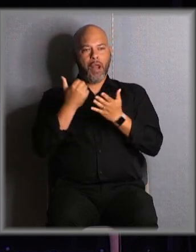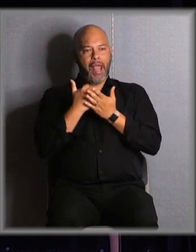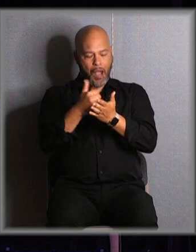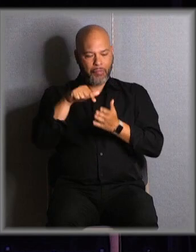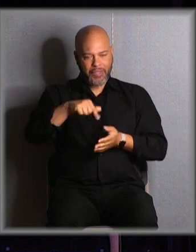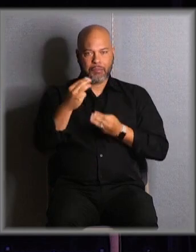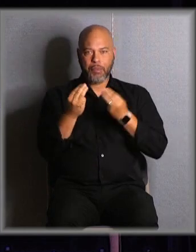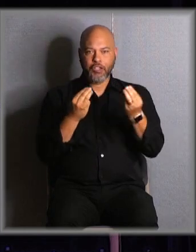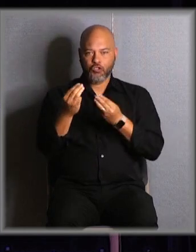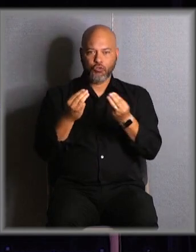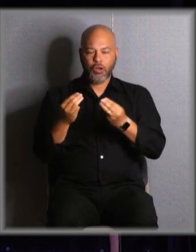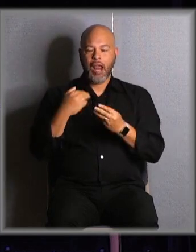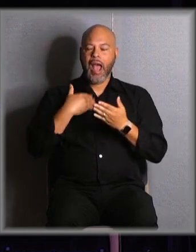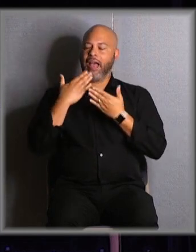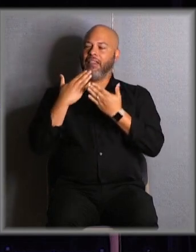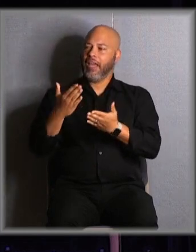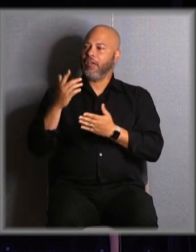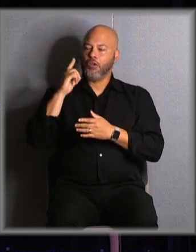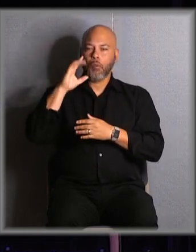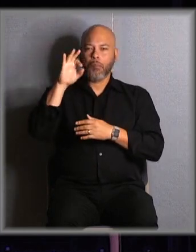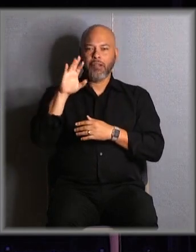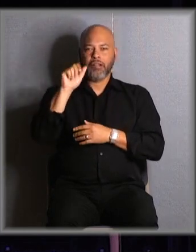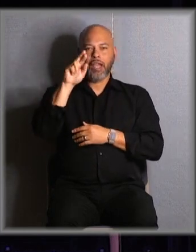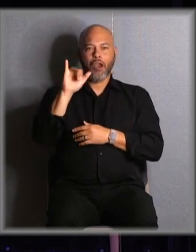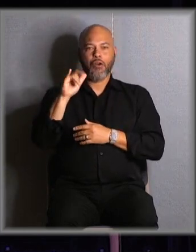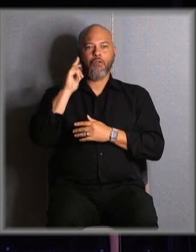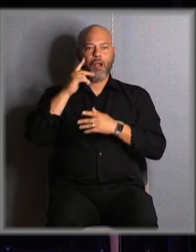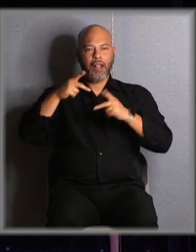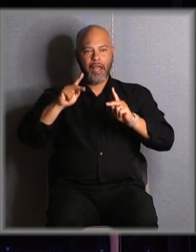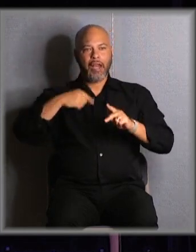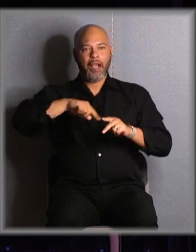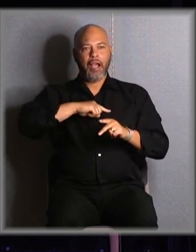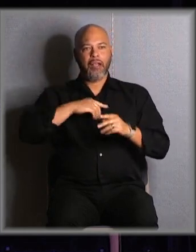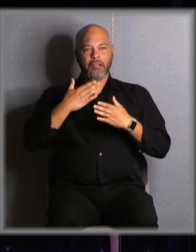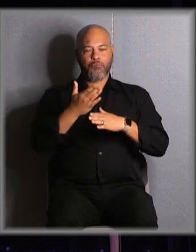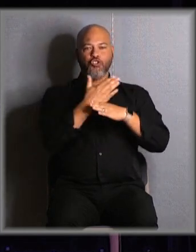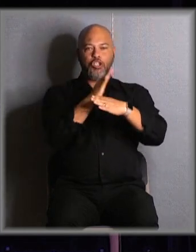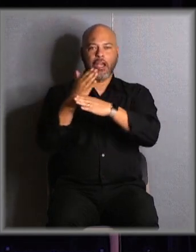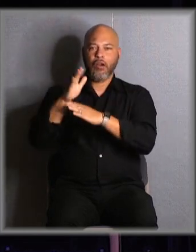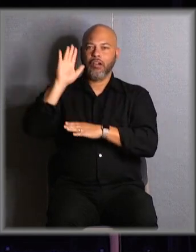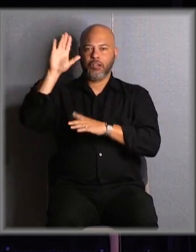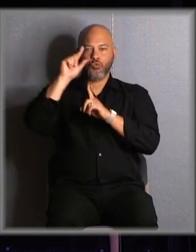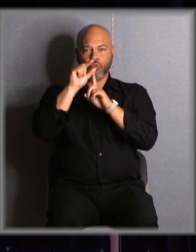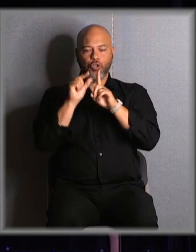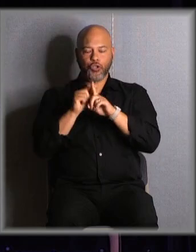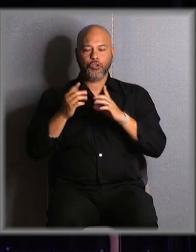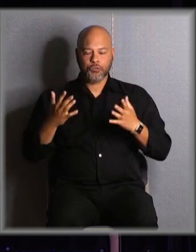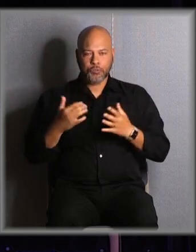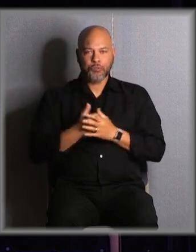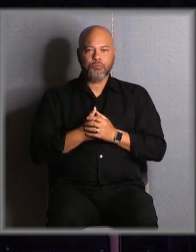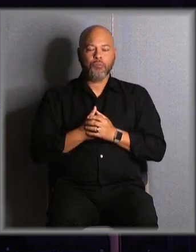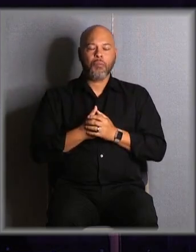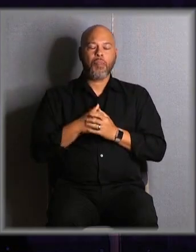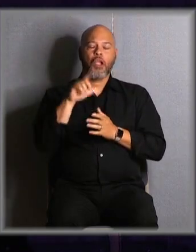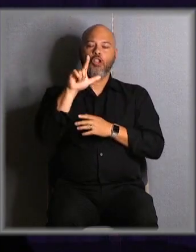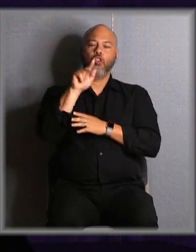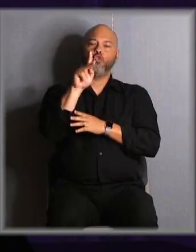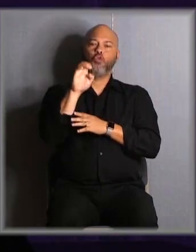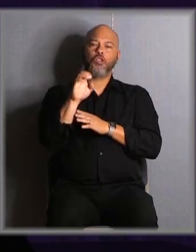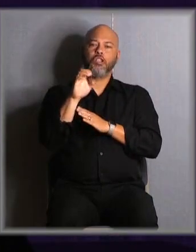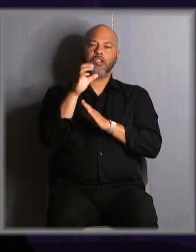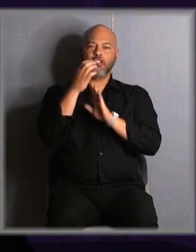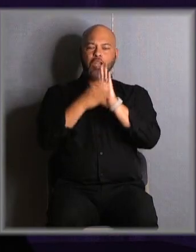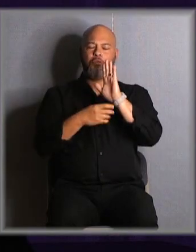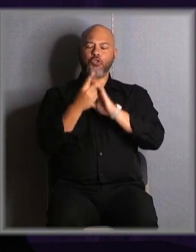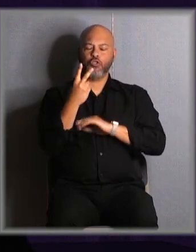you, Pastor Larry, for trusting us to come and help the minister of Hilldale. The Gospel of St. Luke chapter